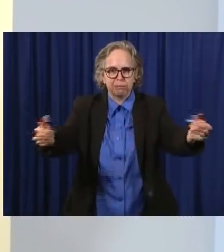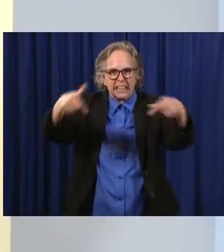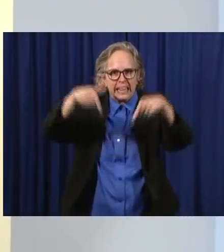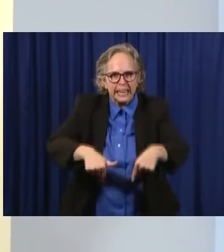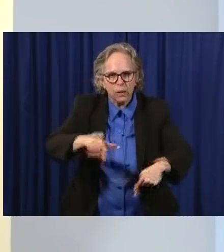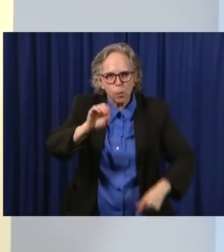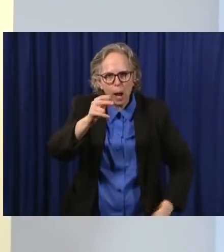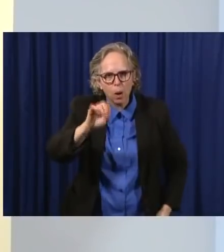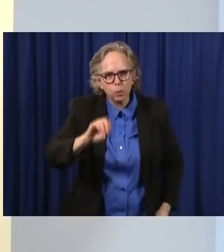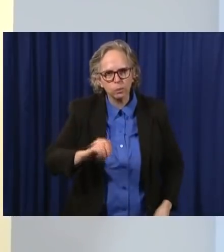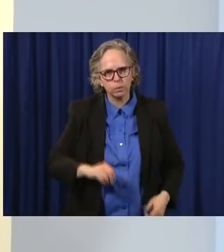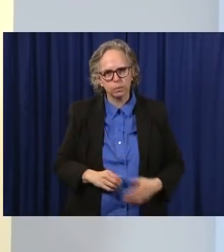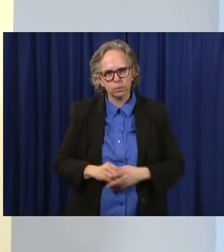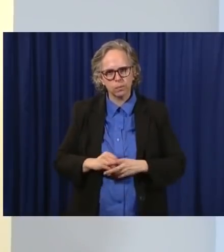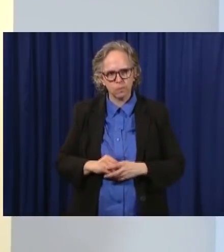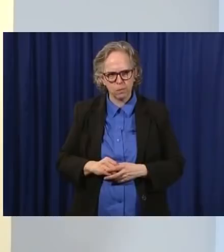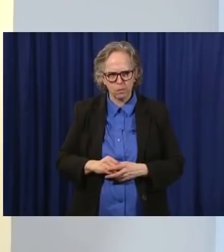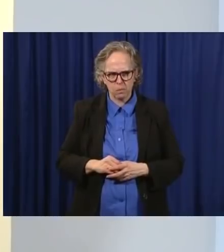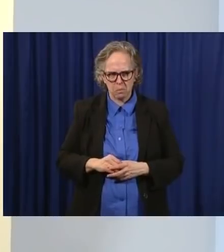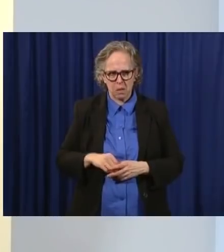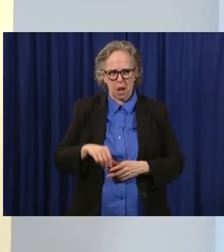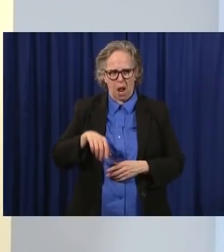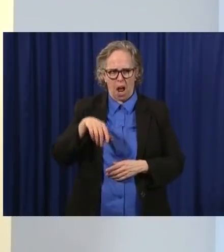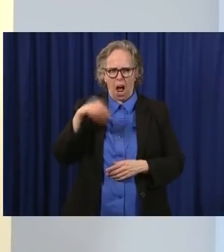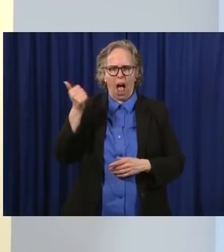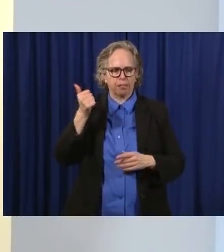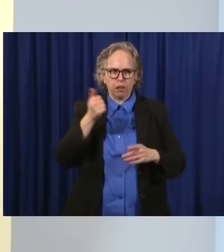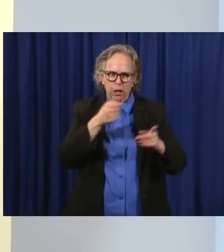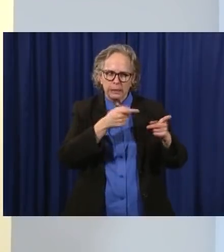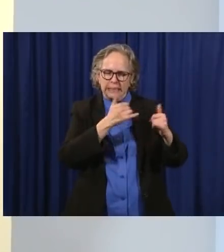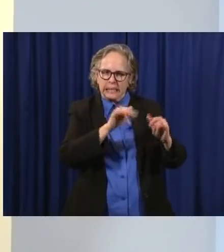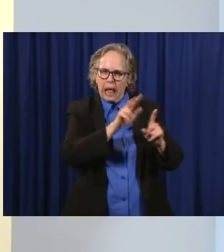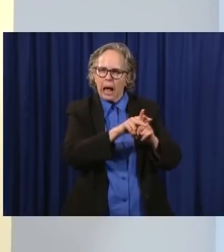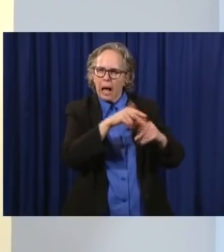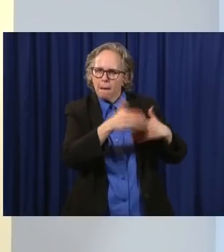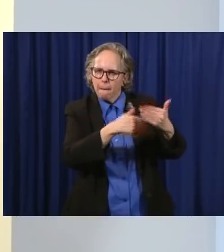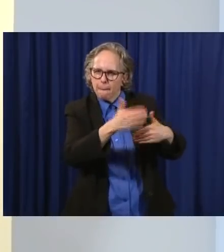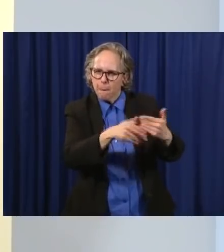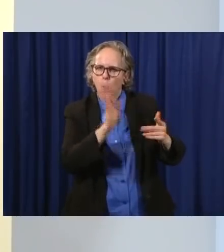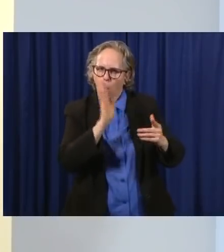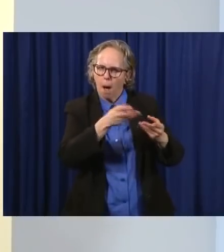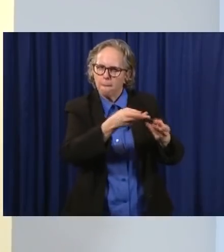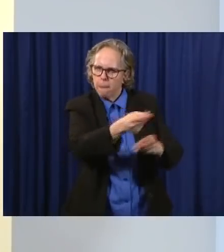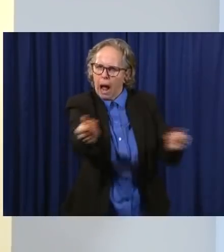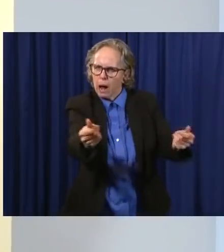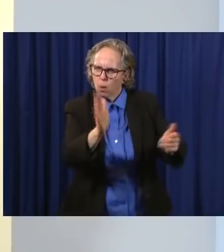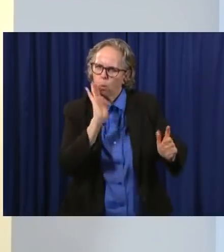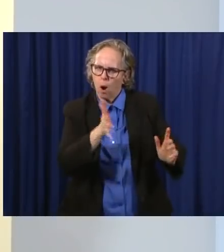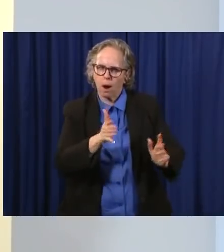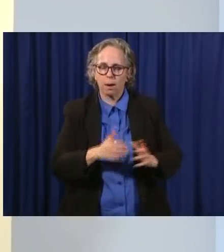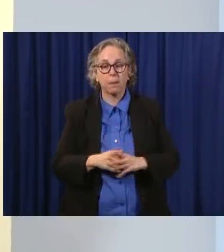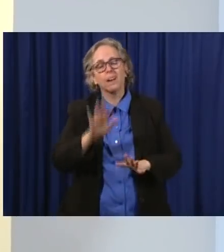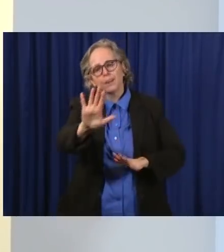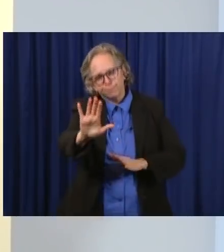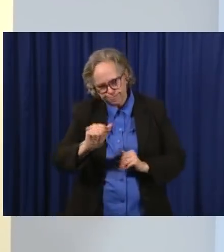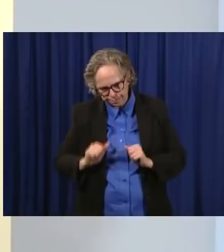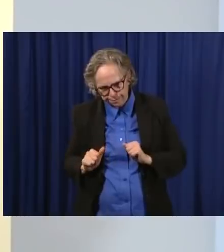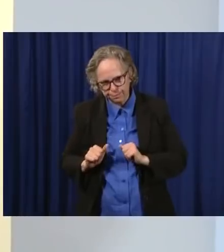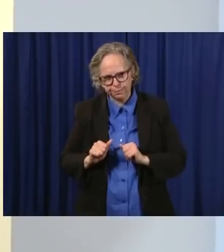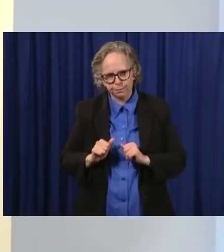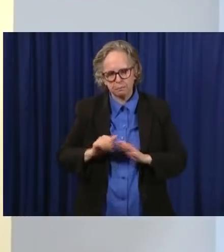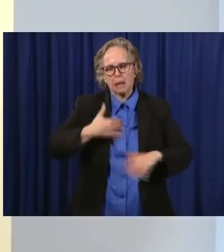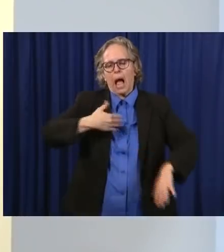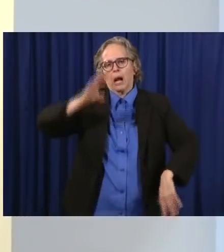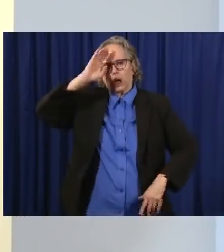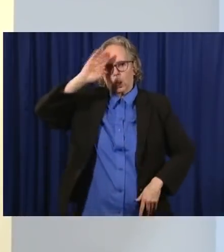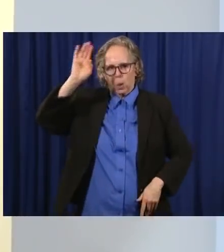them. Others are either in process but I know that there are at